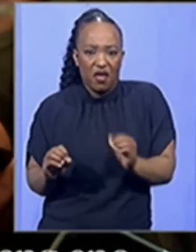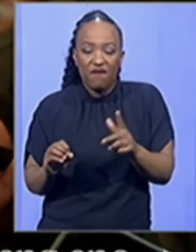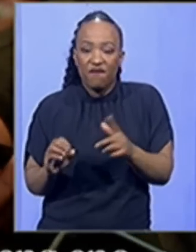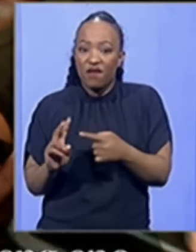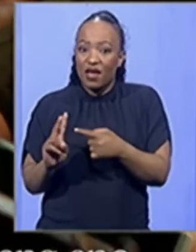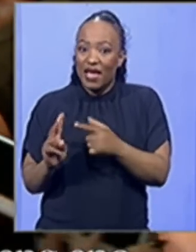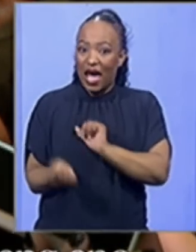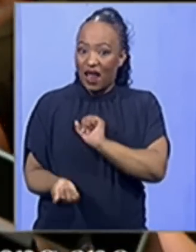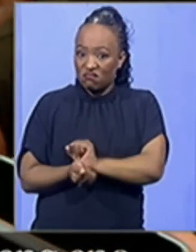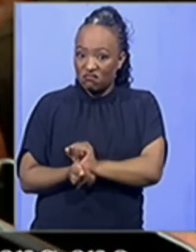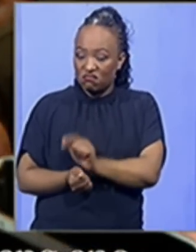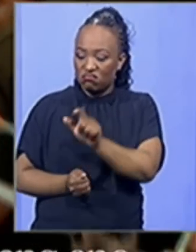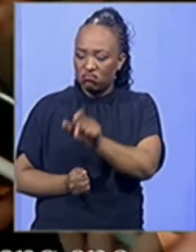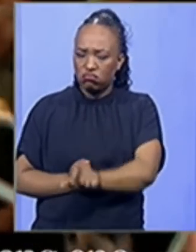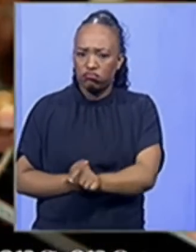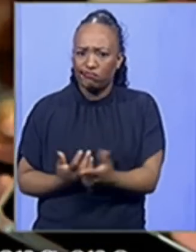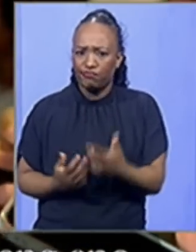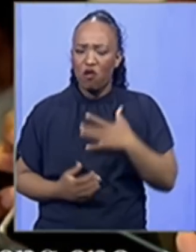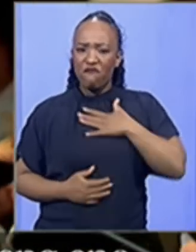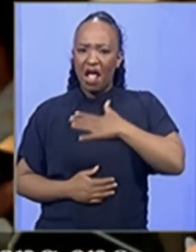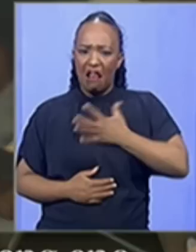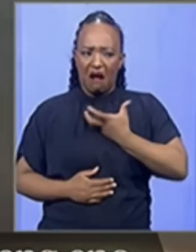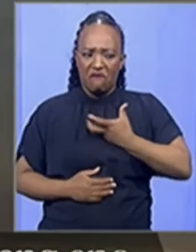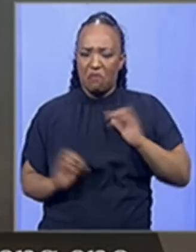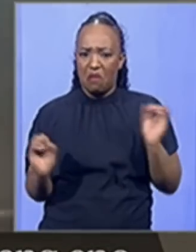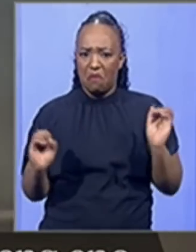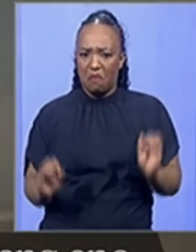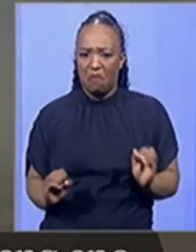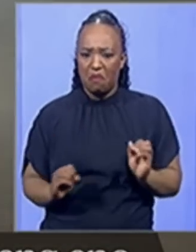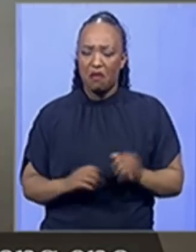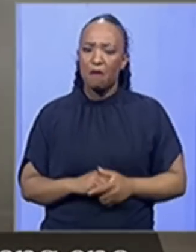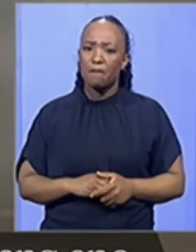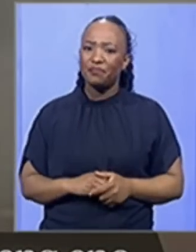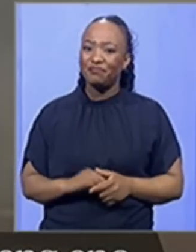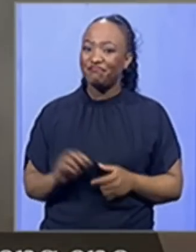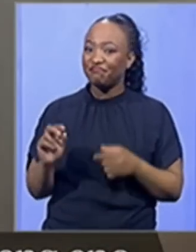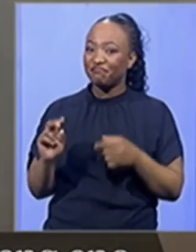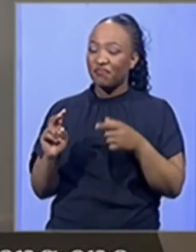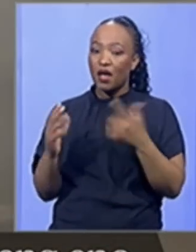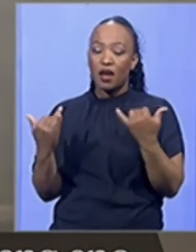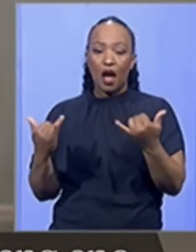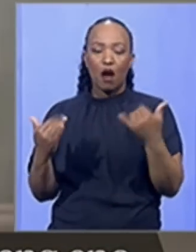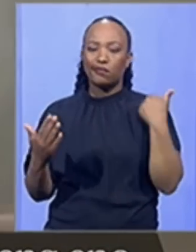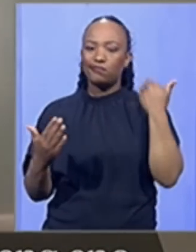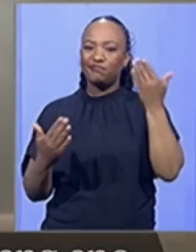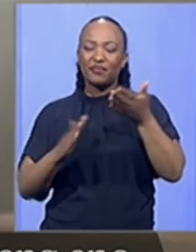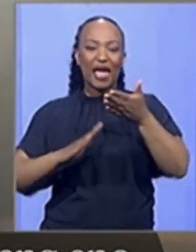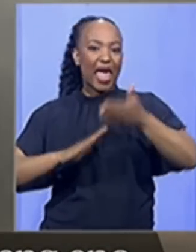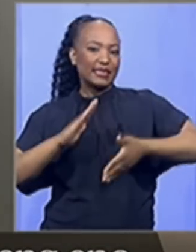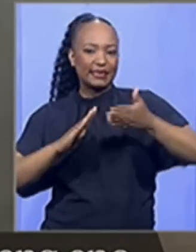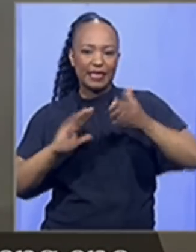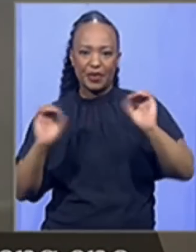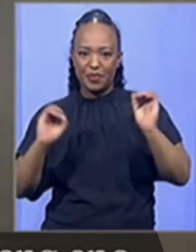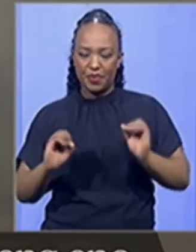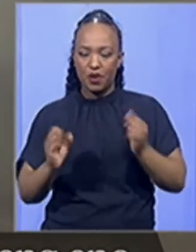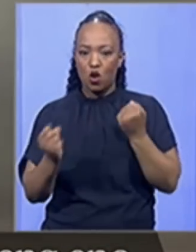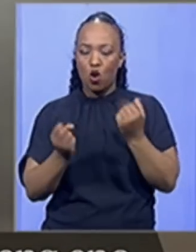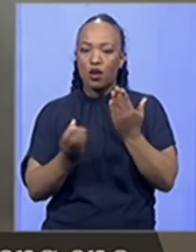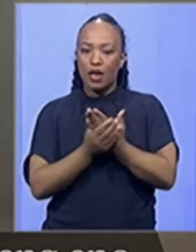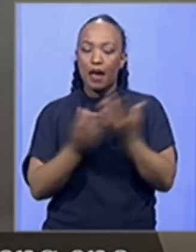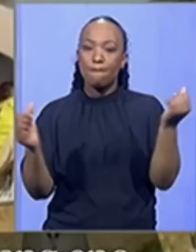obviously you're not going to feel comfortable. Go lebega kgang eno ile kgakala le go khutla. Kgetse e boela kwa